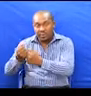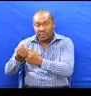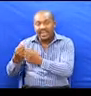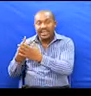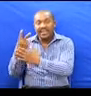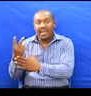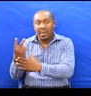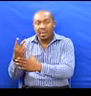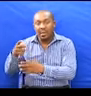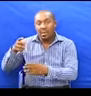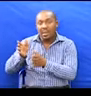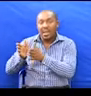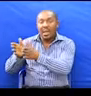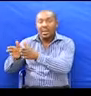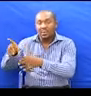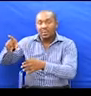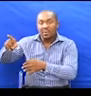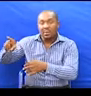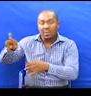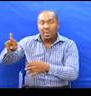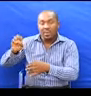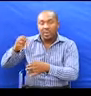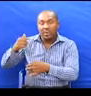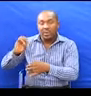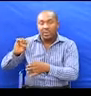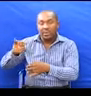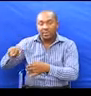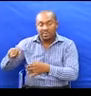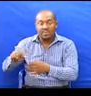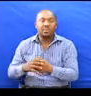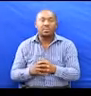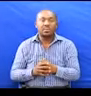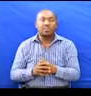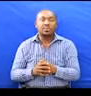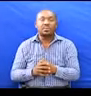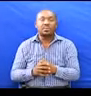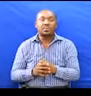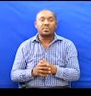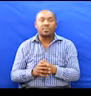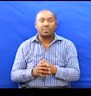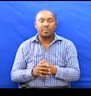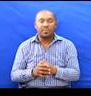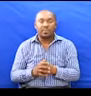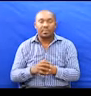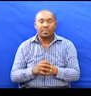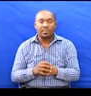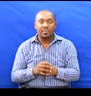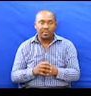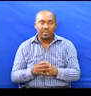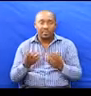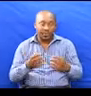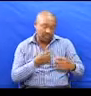from joining of essential amino acid, while the second class results from